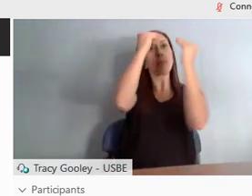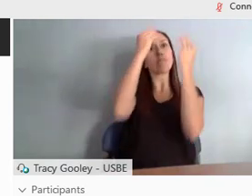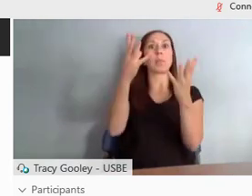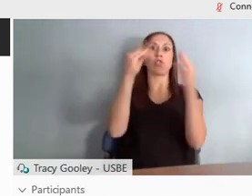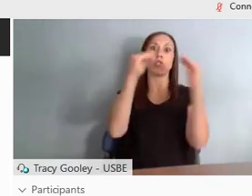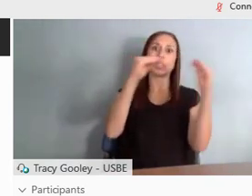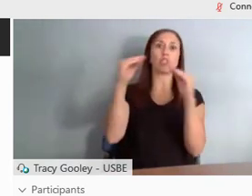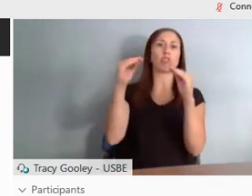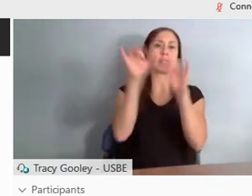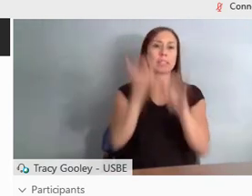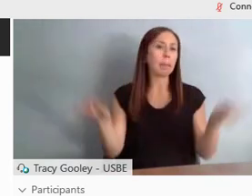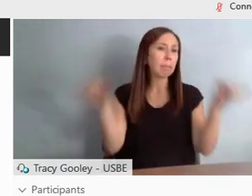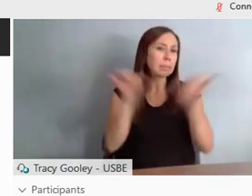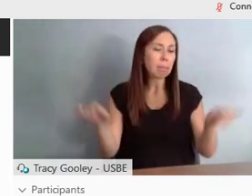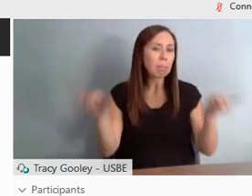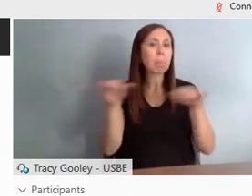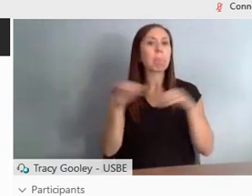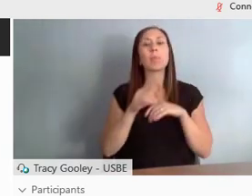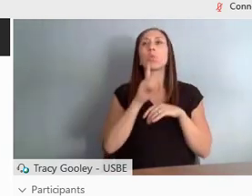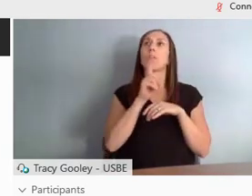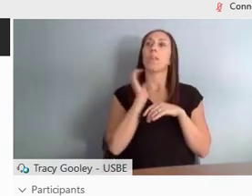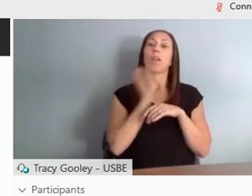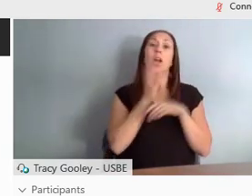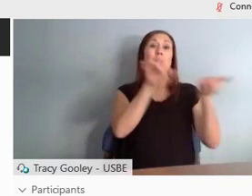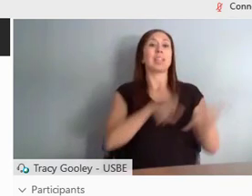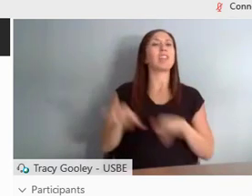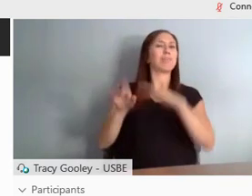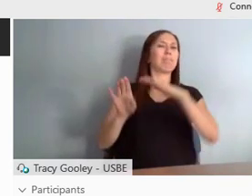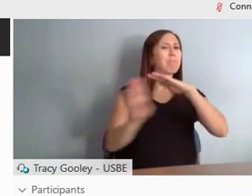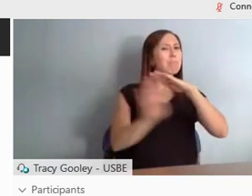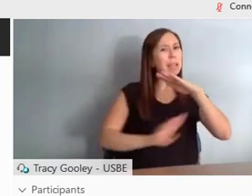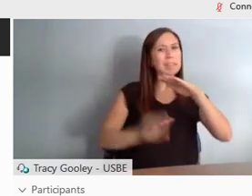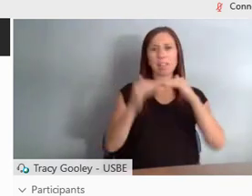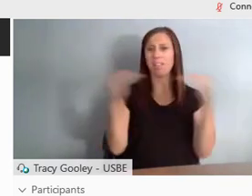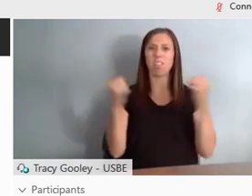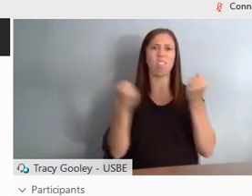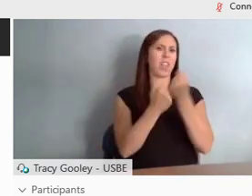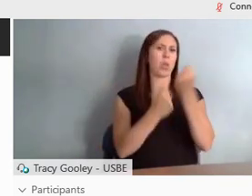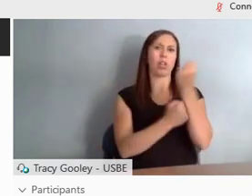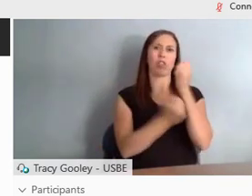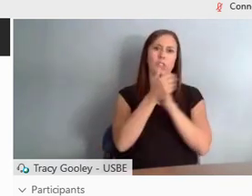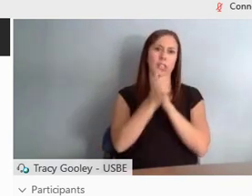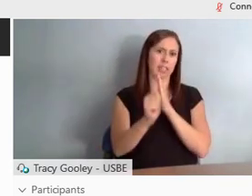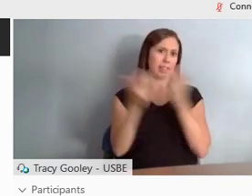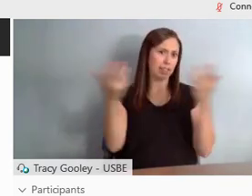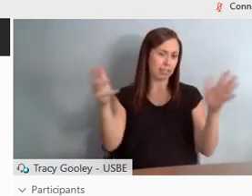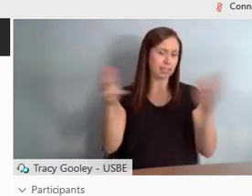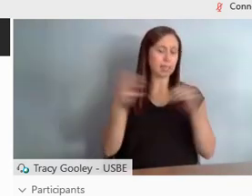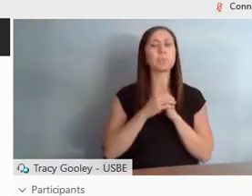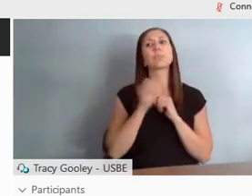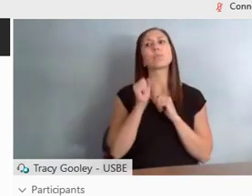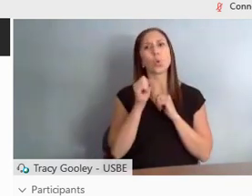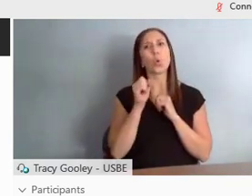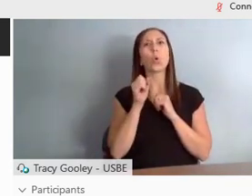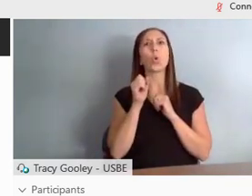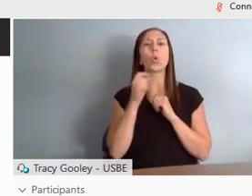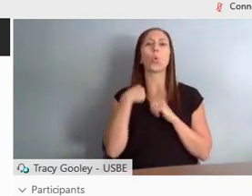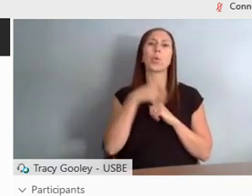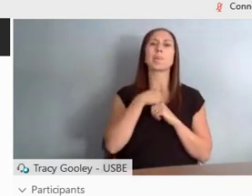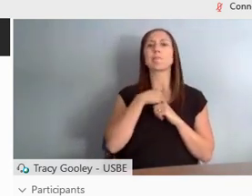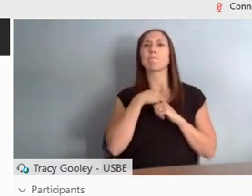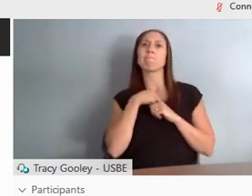standards really are basic level kind of foundational skills anyway. So what we did